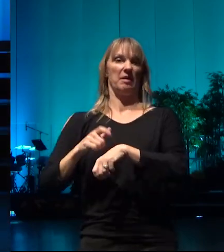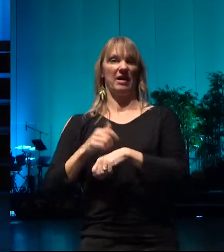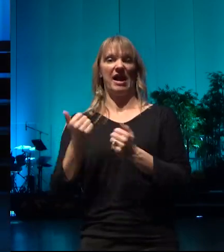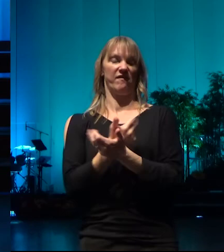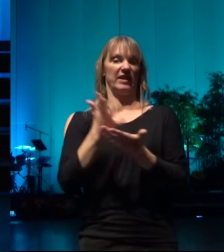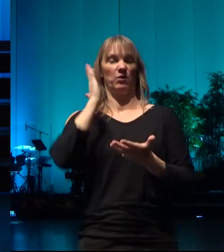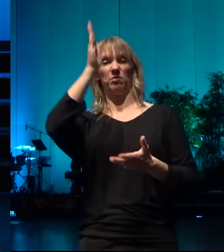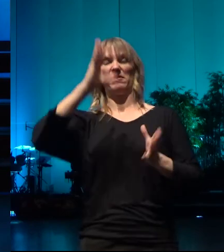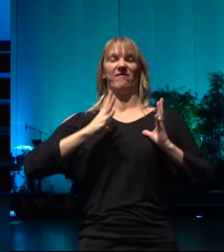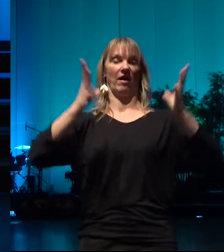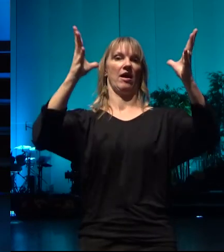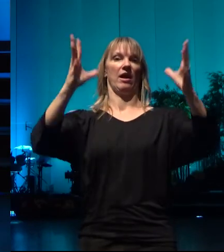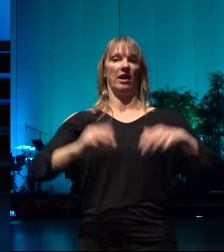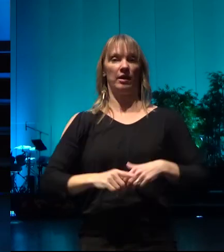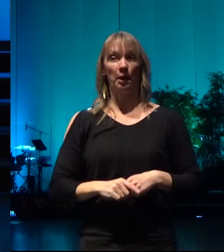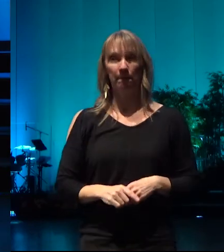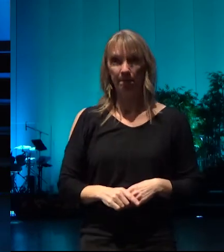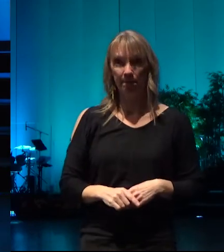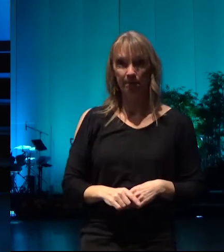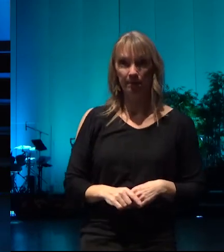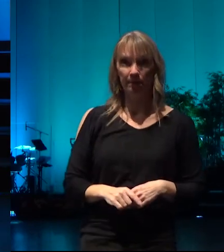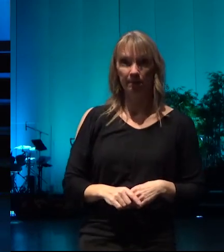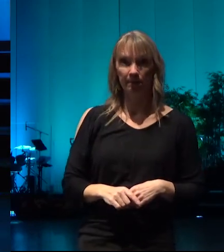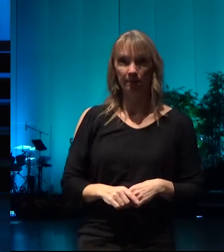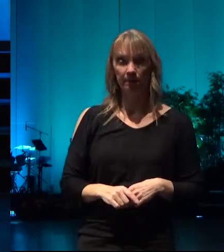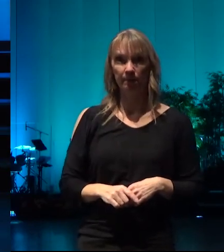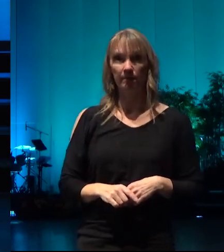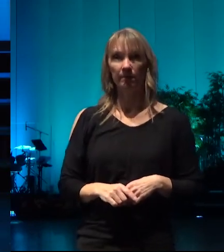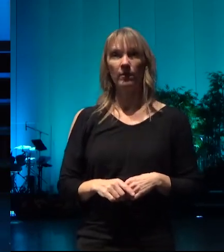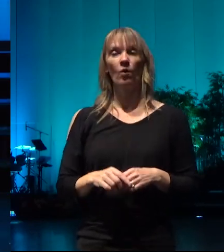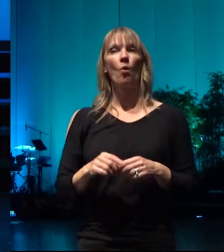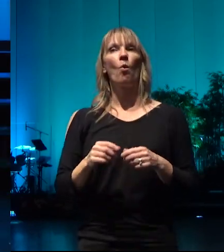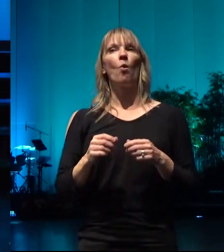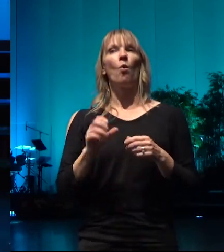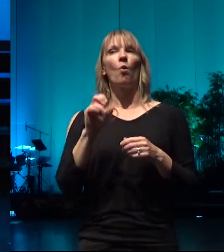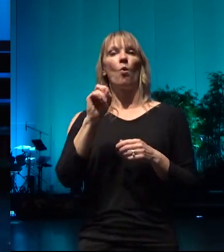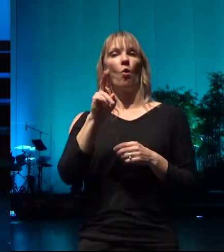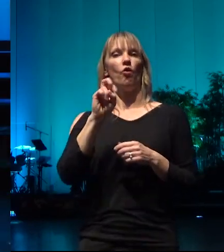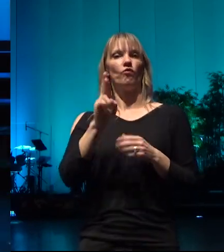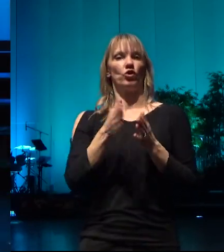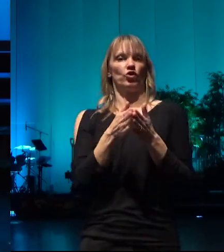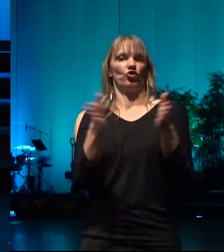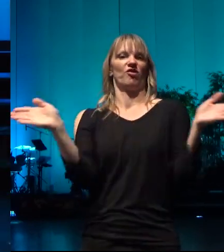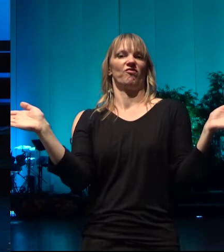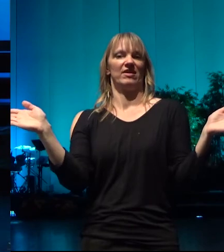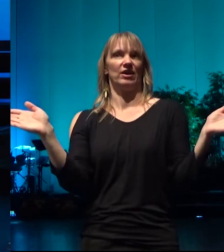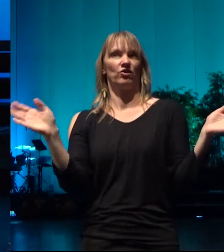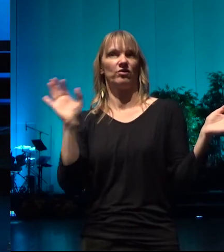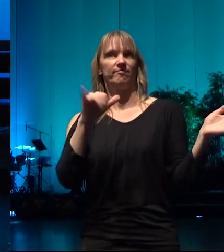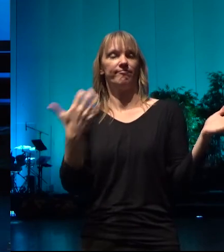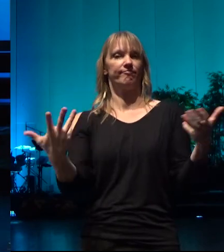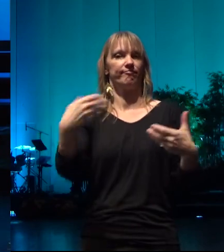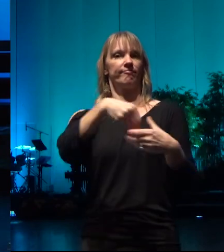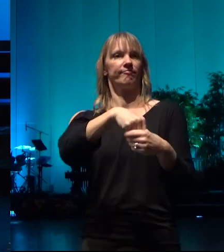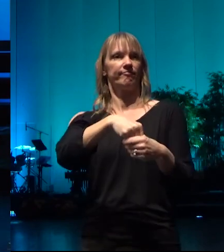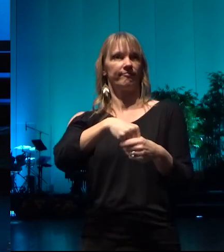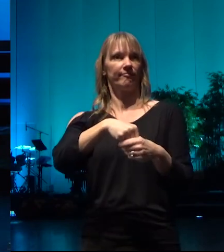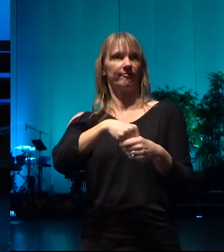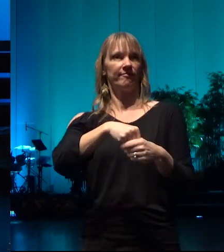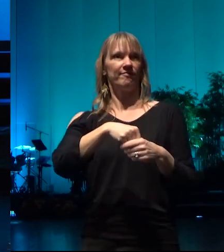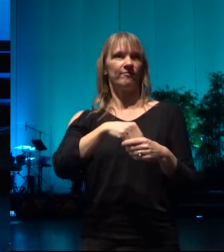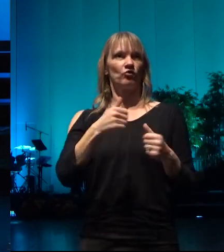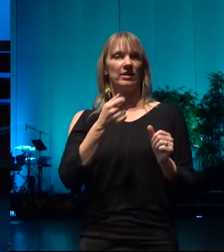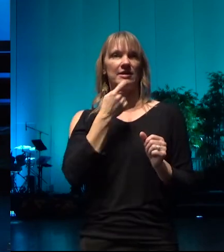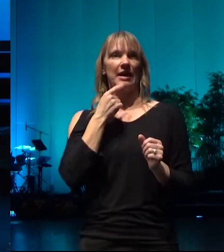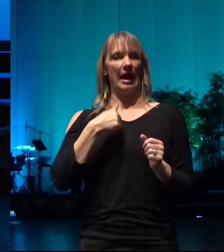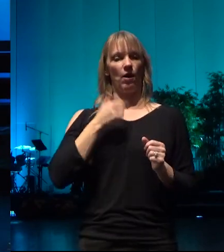generation, everything would be fine, right? These overgeneralizations are part of an